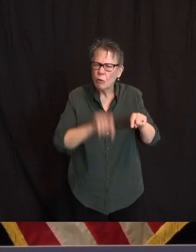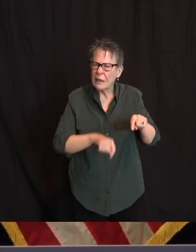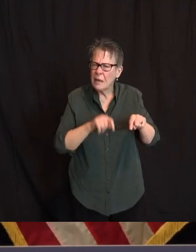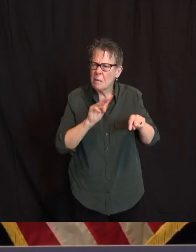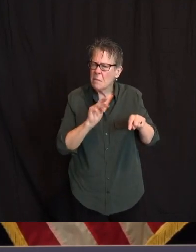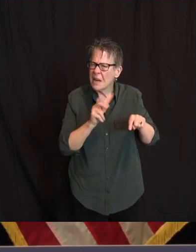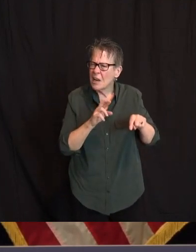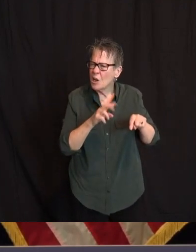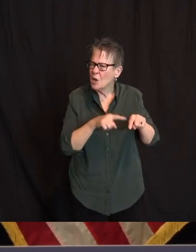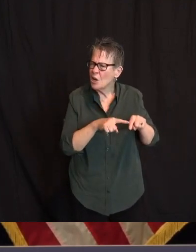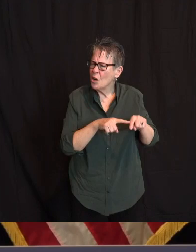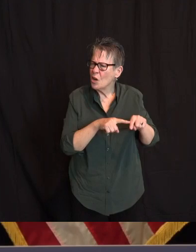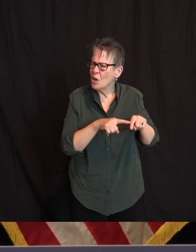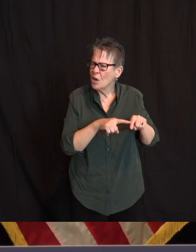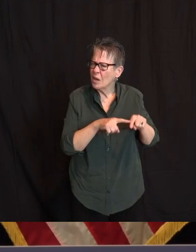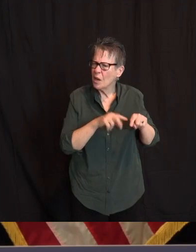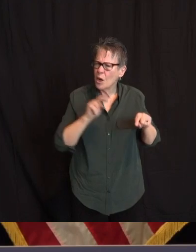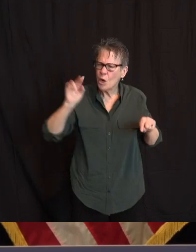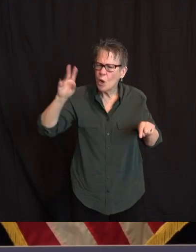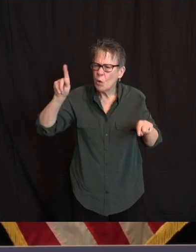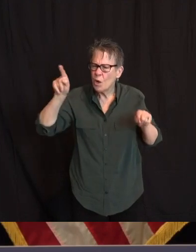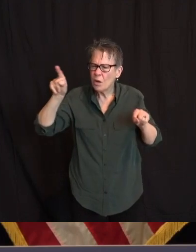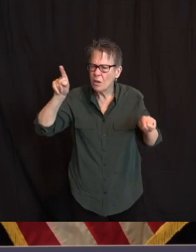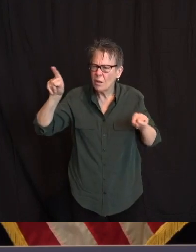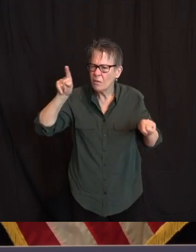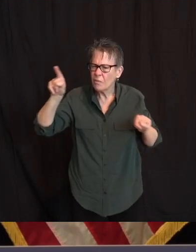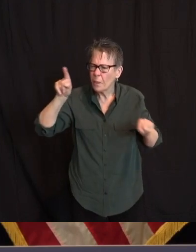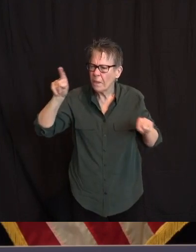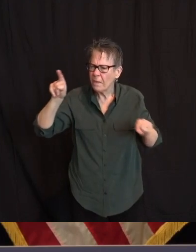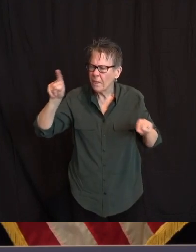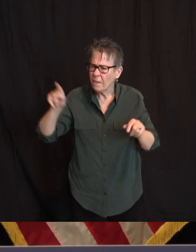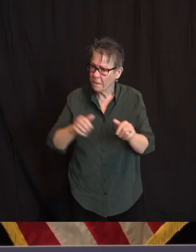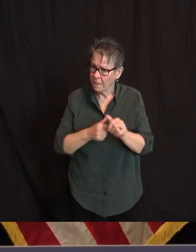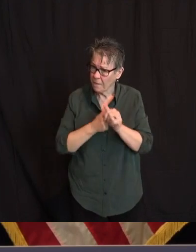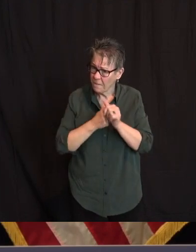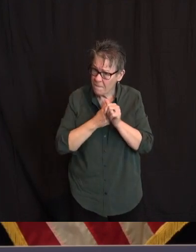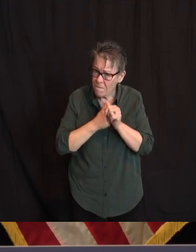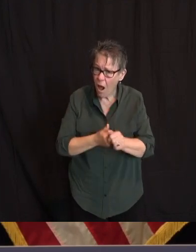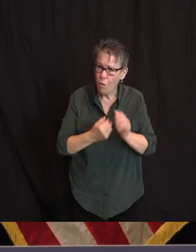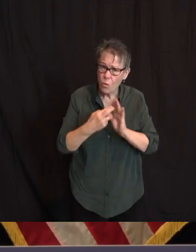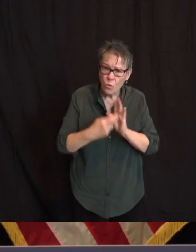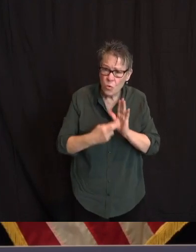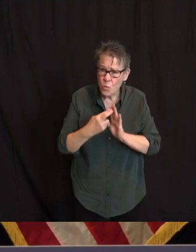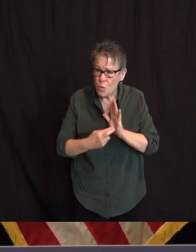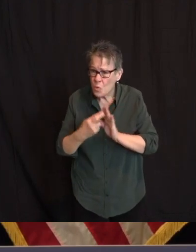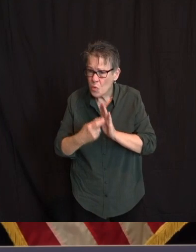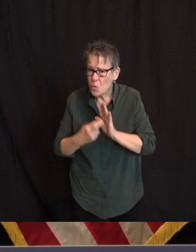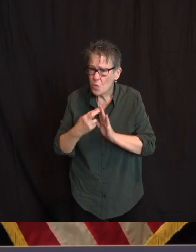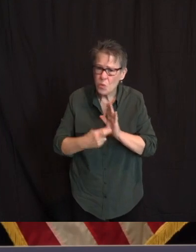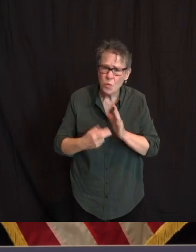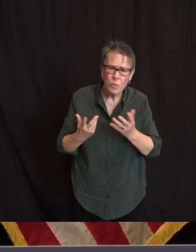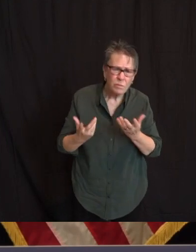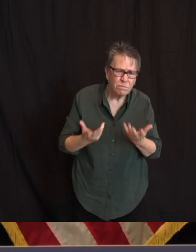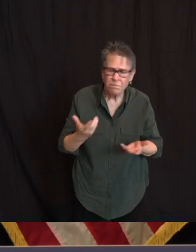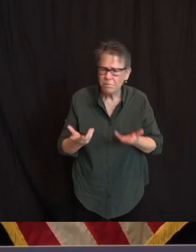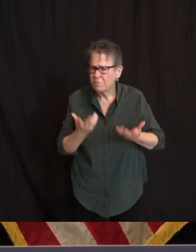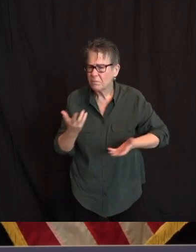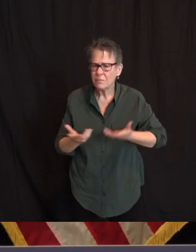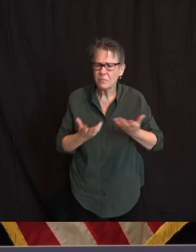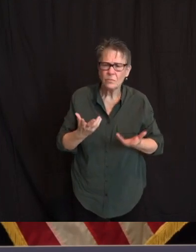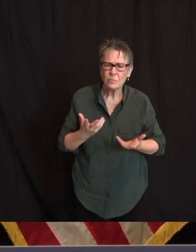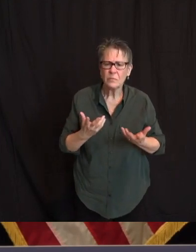in compliance and enforcement. I think, as it turns out, most of these are recommendations as opposed to hard